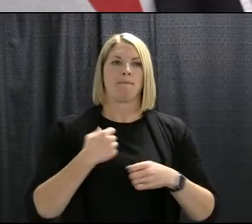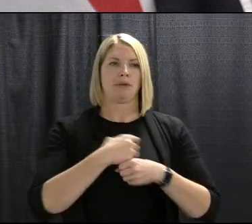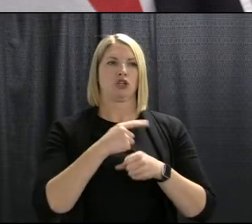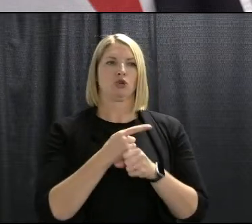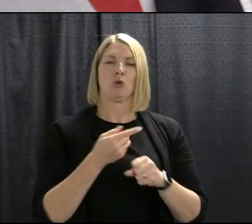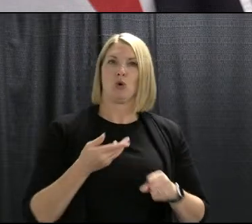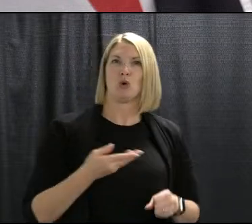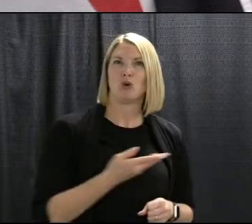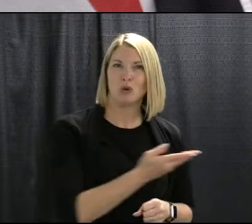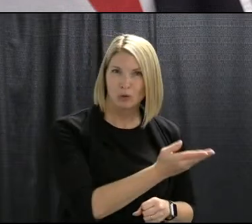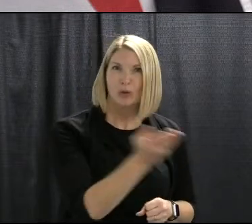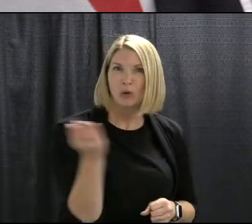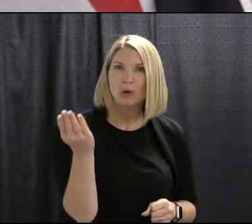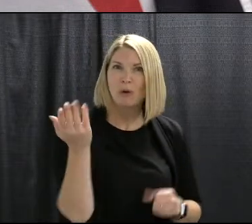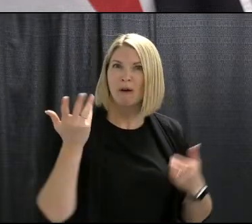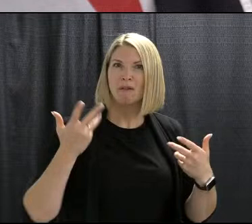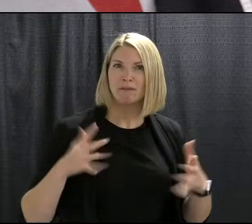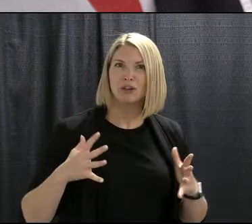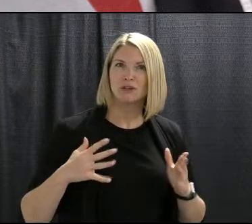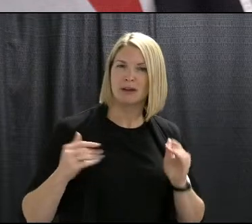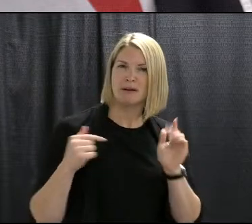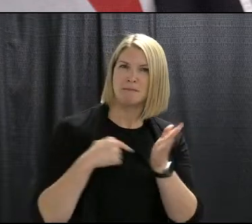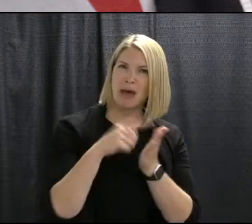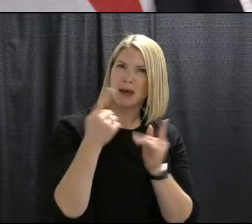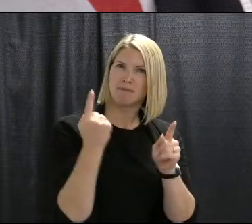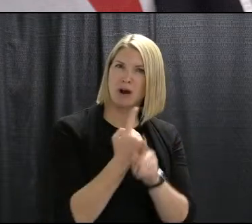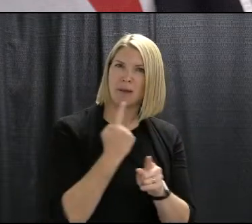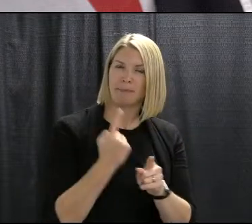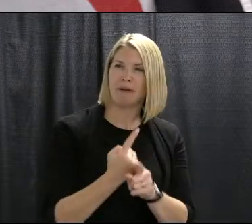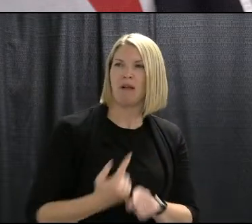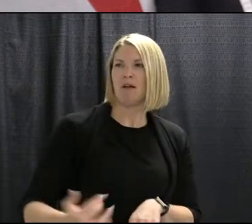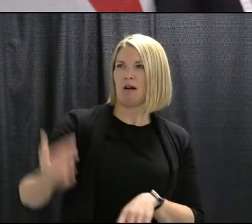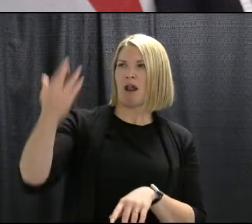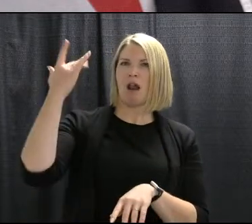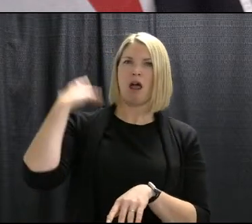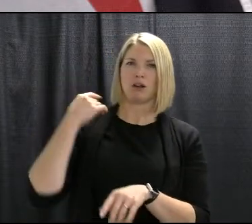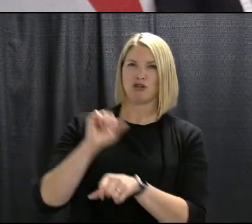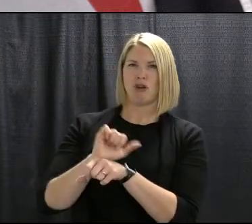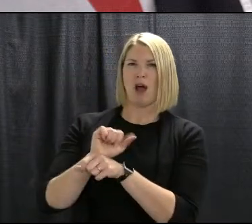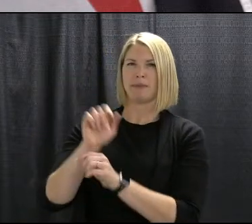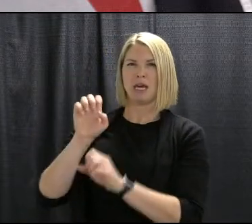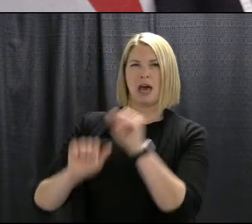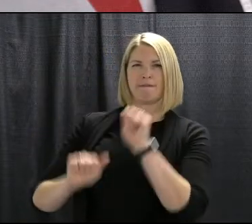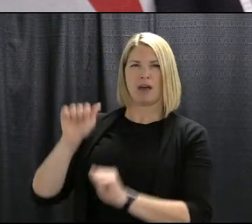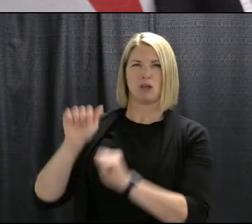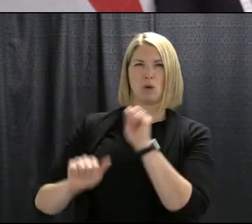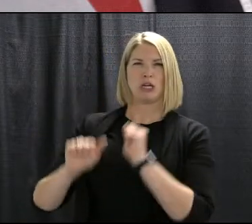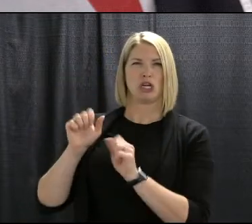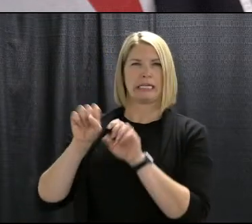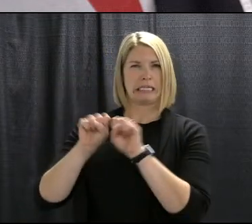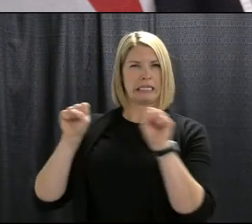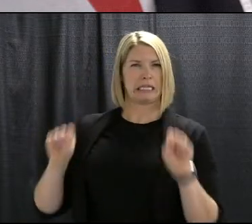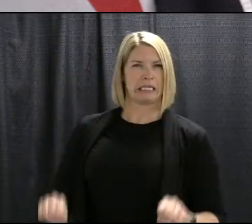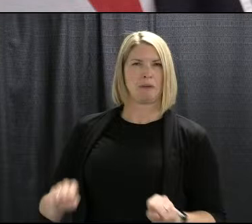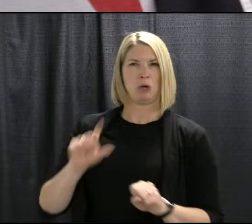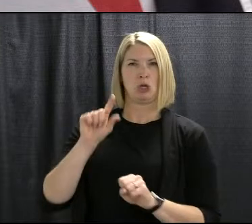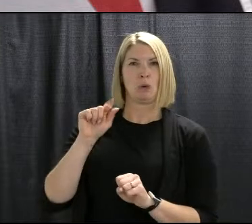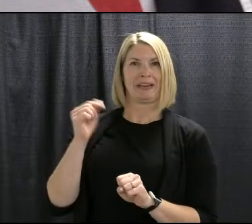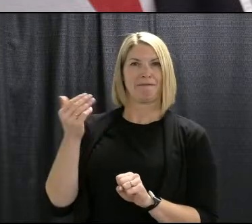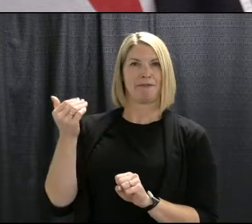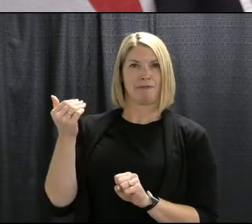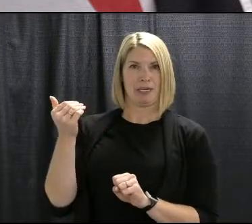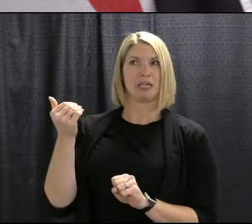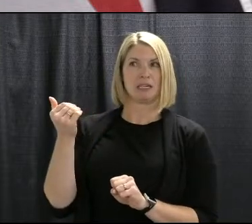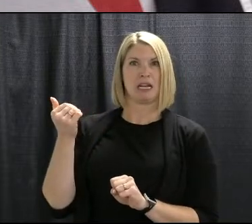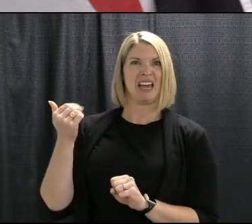we implemented a job evaluation system in 2015. This system covers